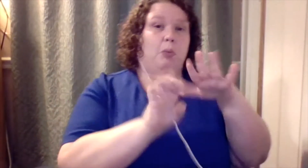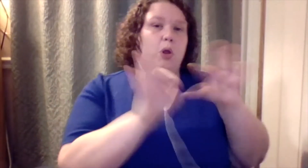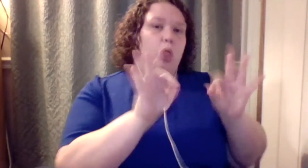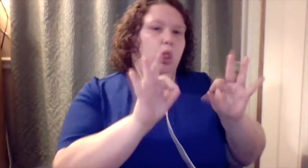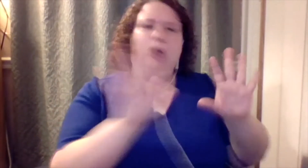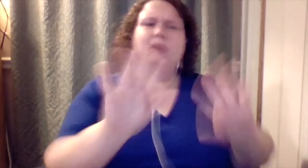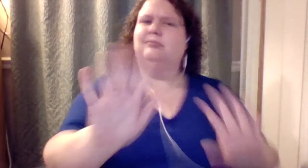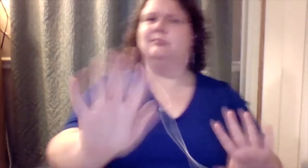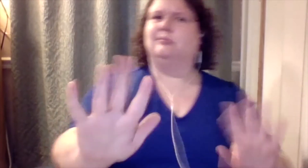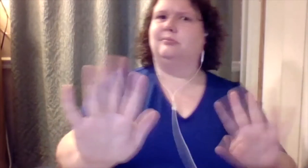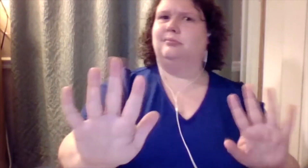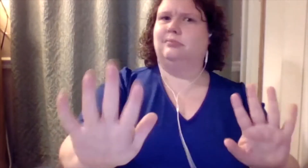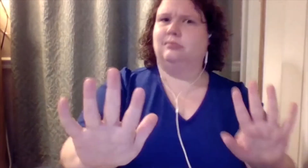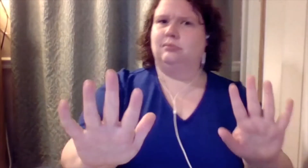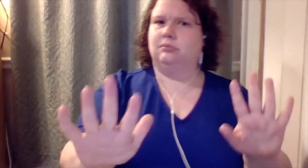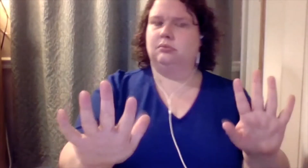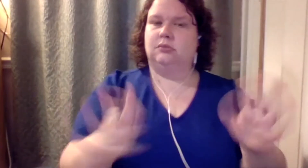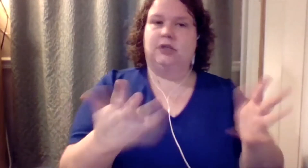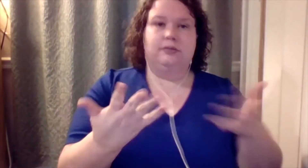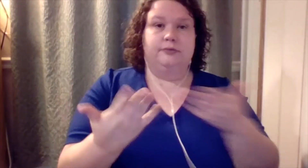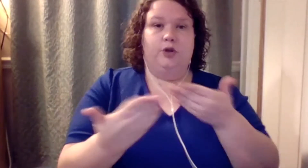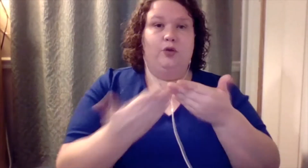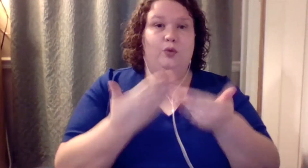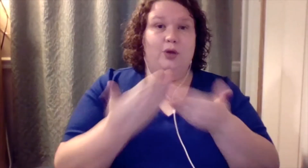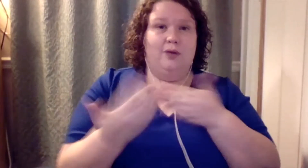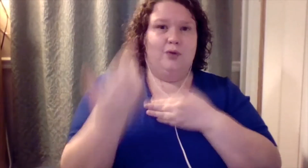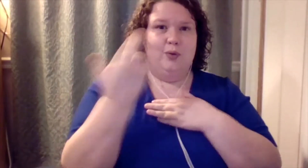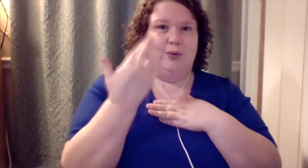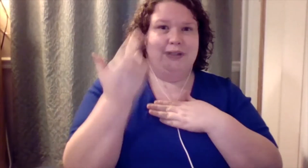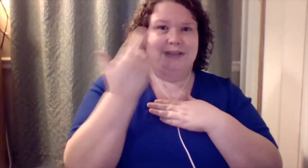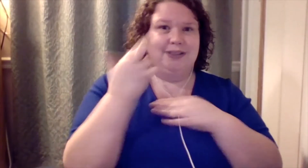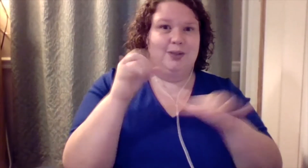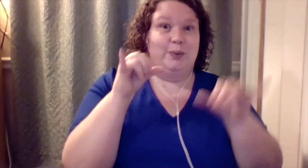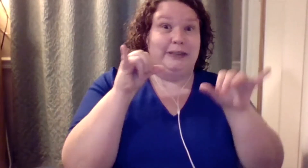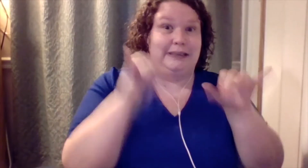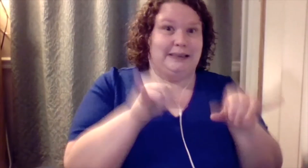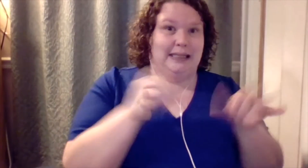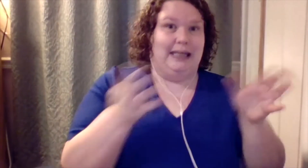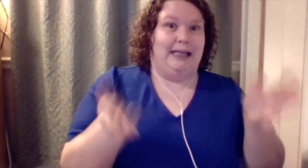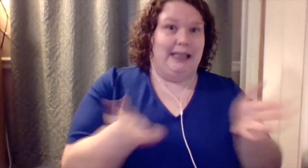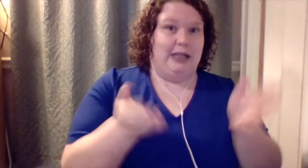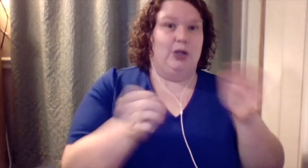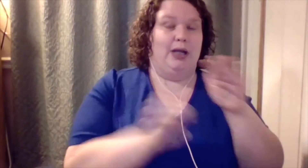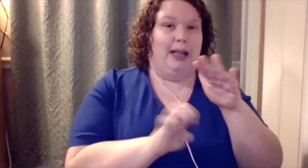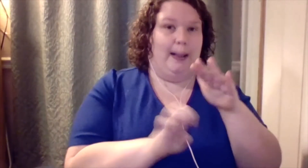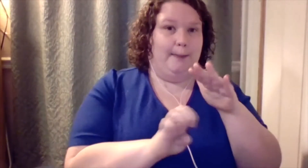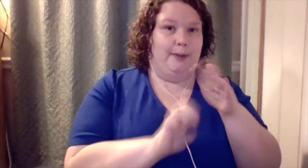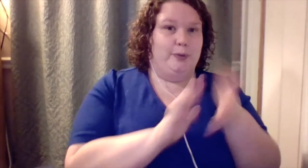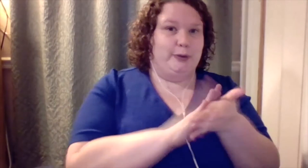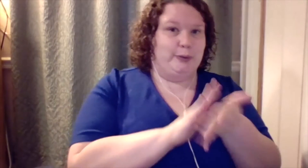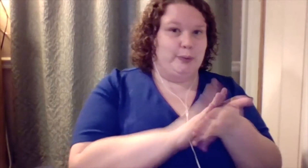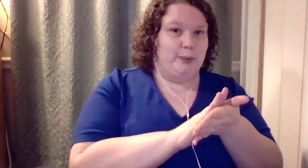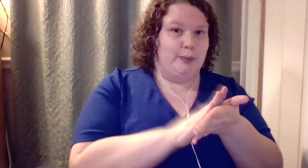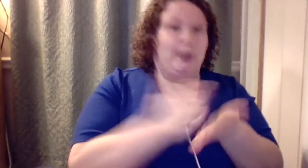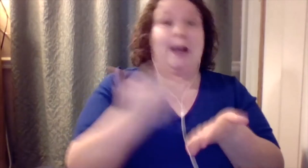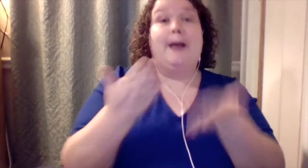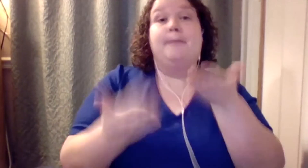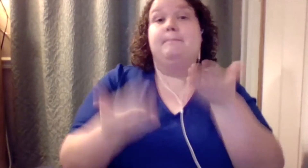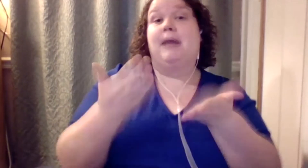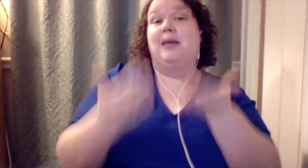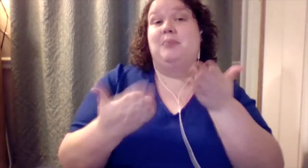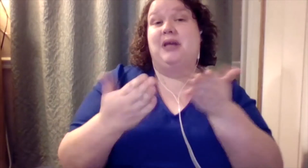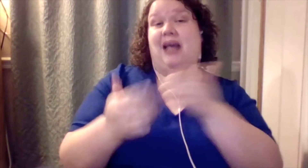just for whatever reason, we stick around in elementary. I don't know if it's with athletics, and I know that Coach Love is working